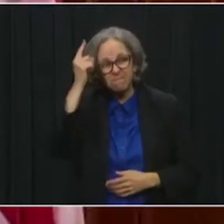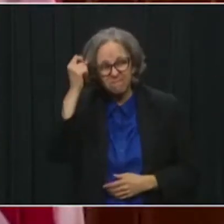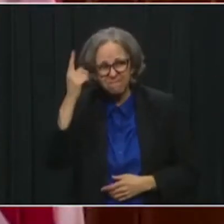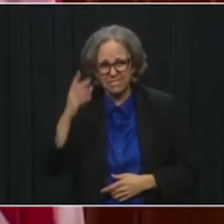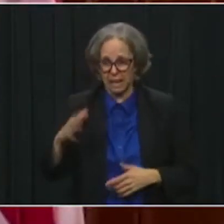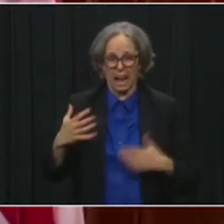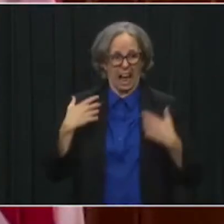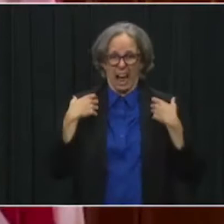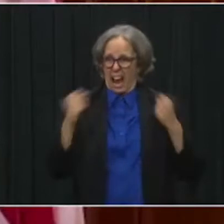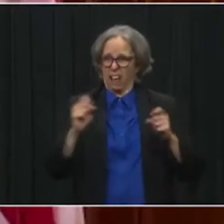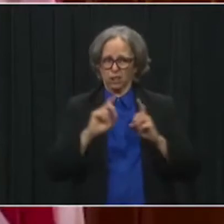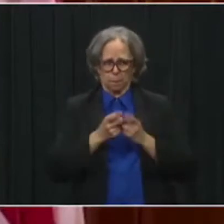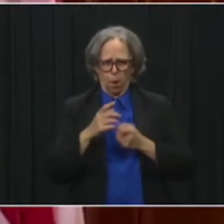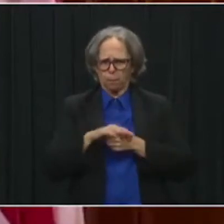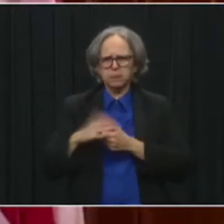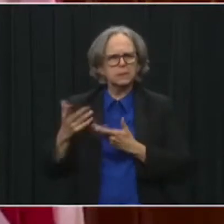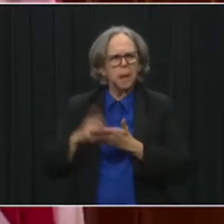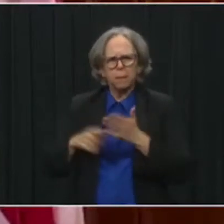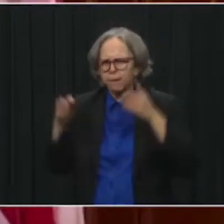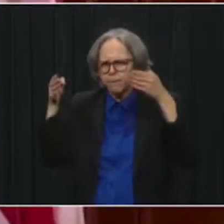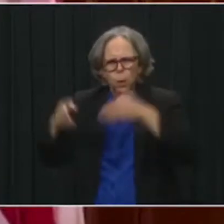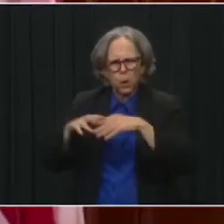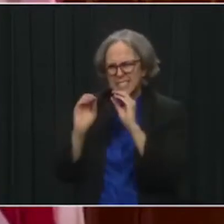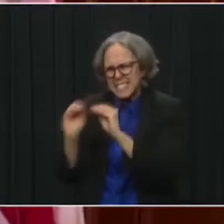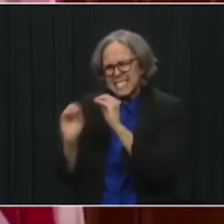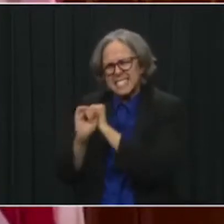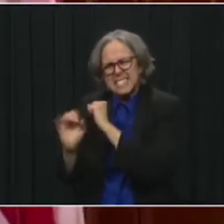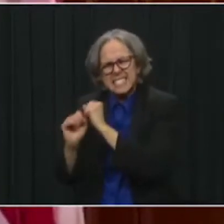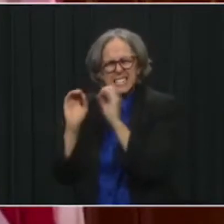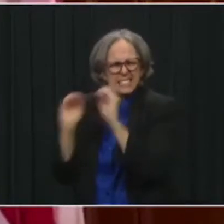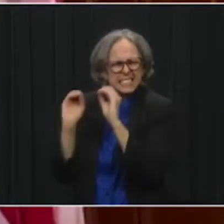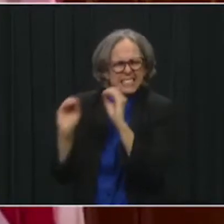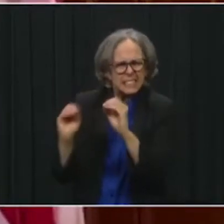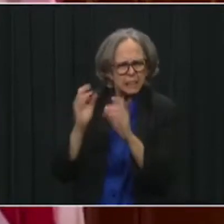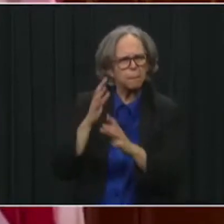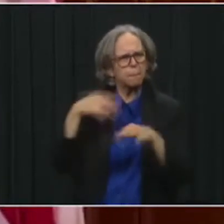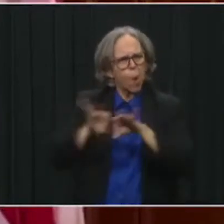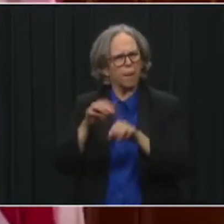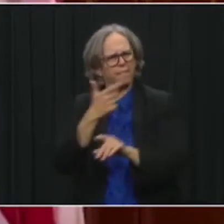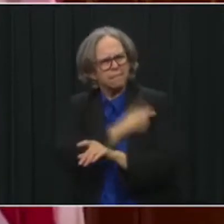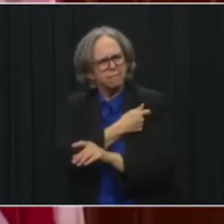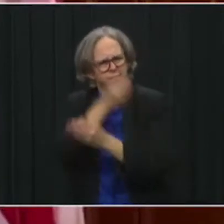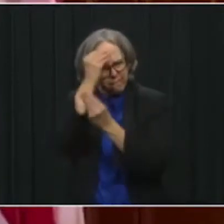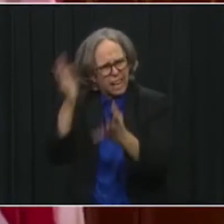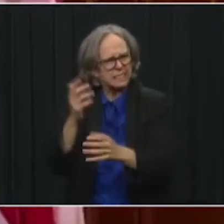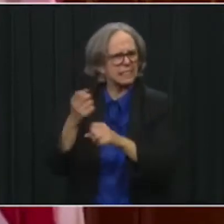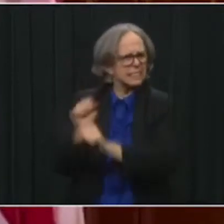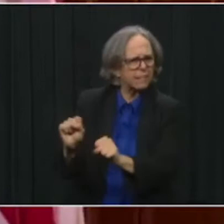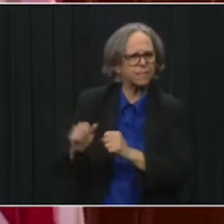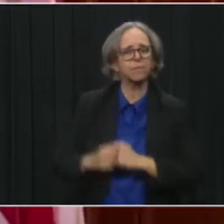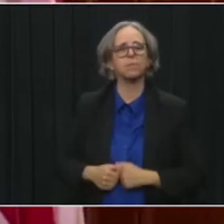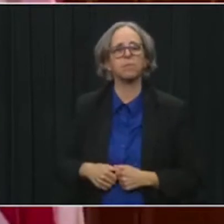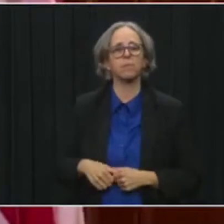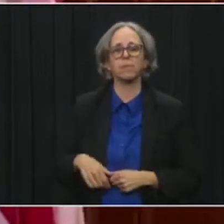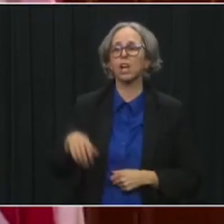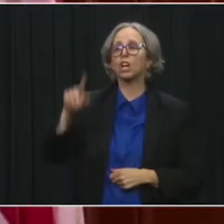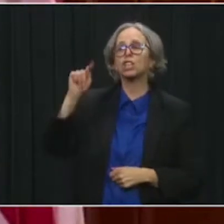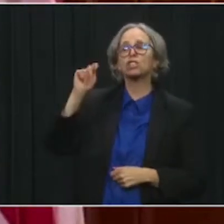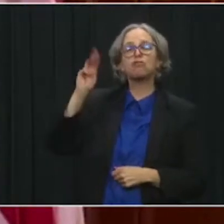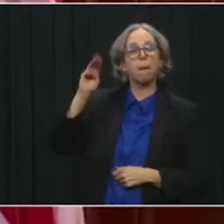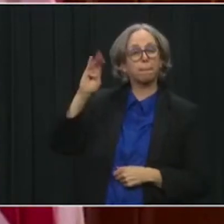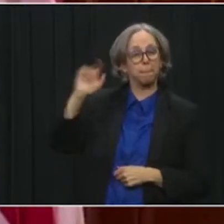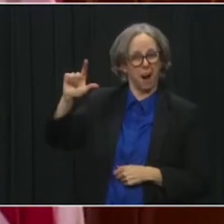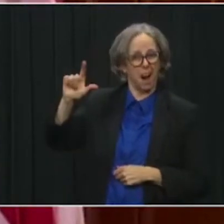and the effectiveness of the vaccines. Examples, Trumbull County and Warren City health departments teamed up after they